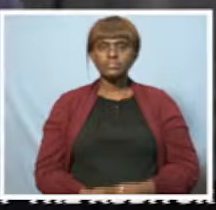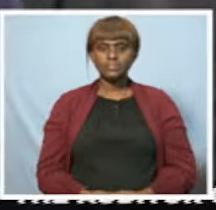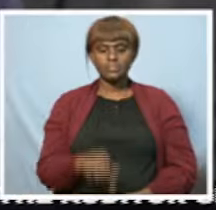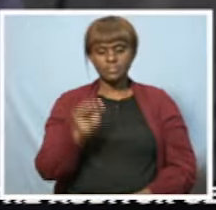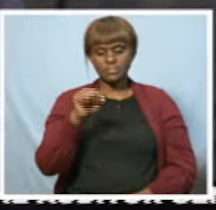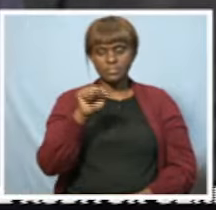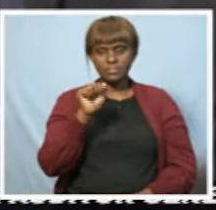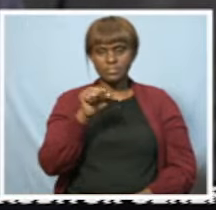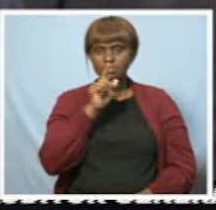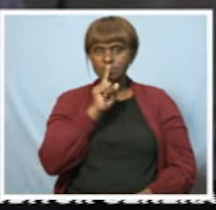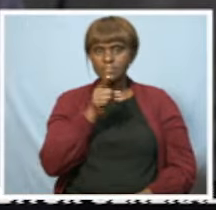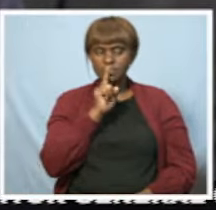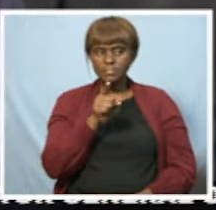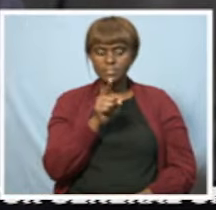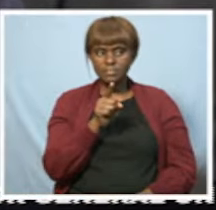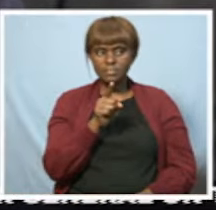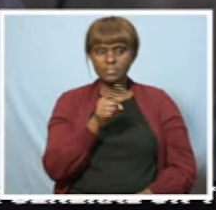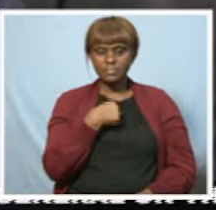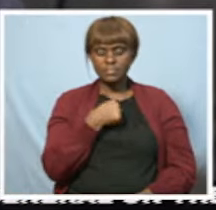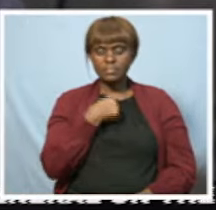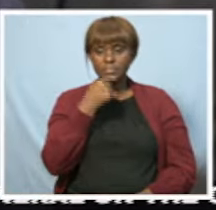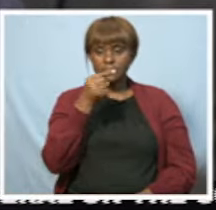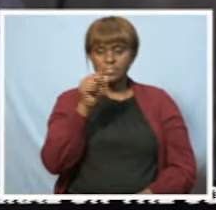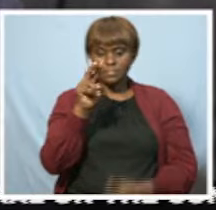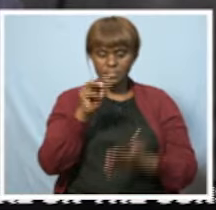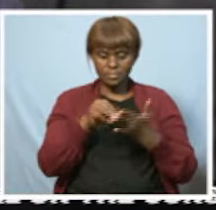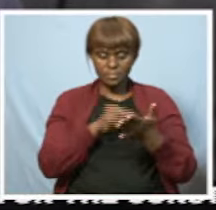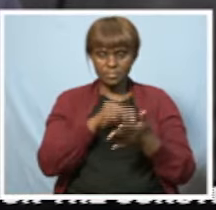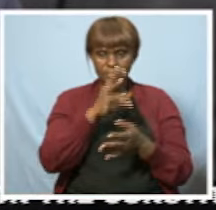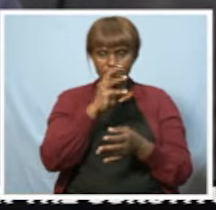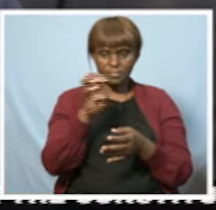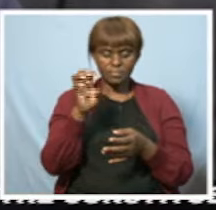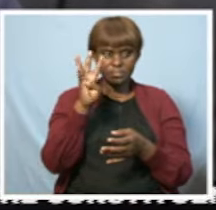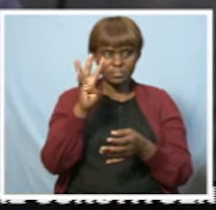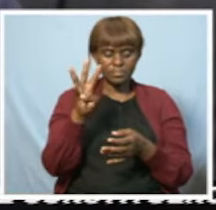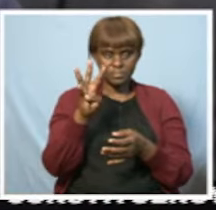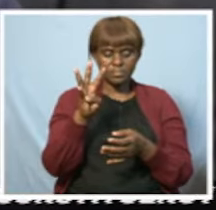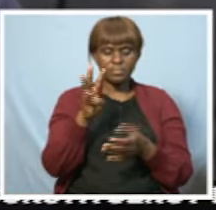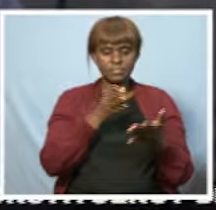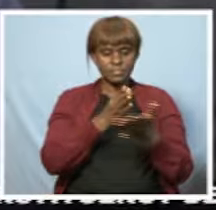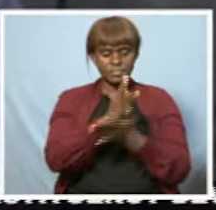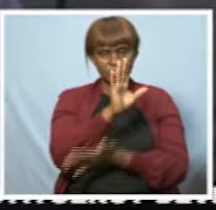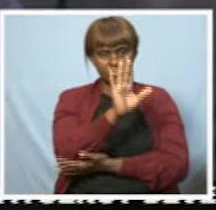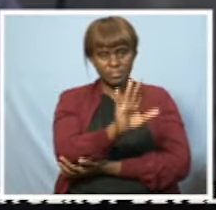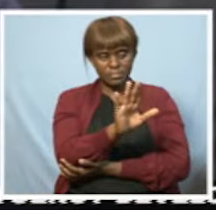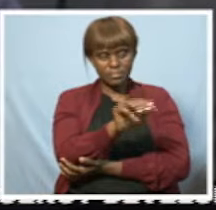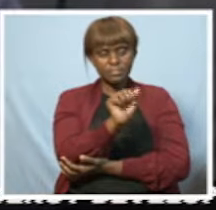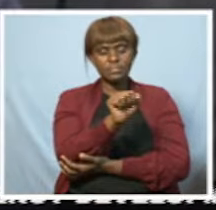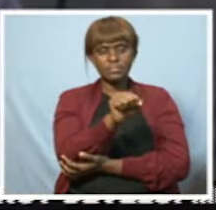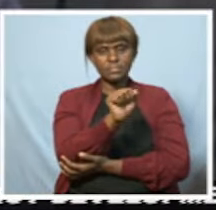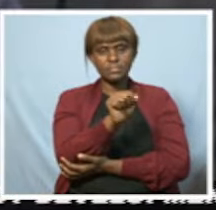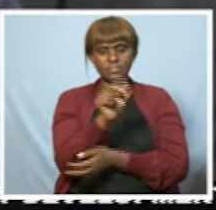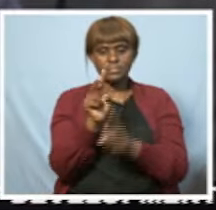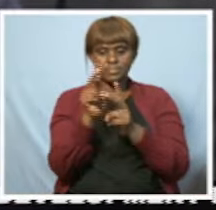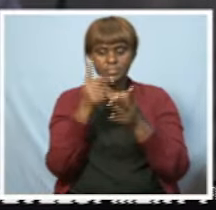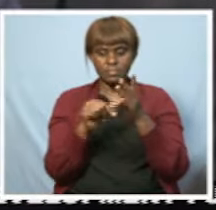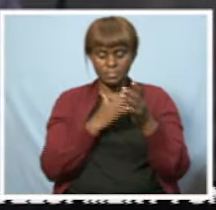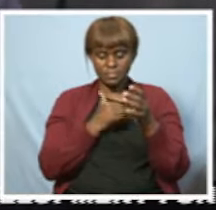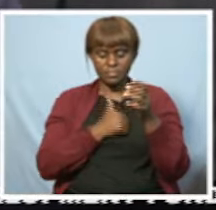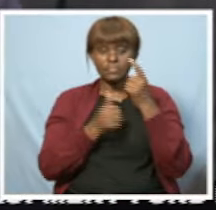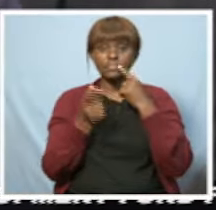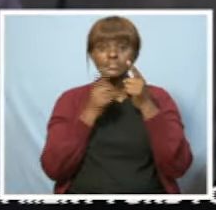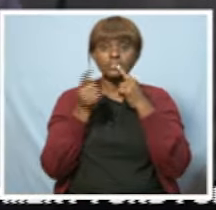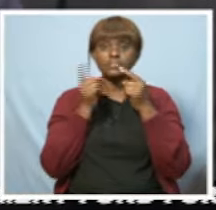Yes. I said 2,604,400. Yes, that is correct. Yes. So what I'm saying is